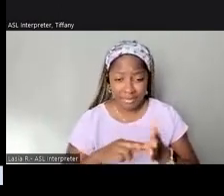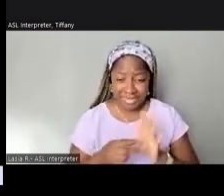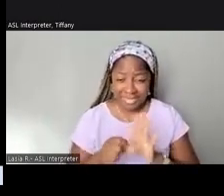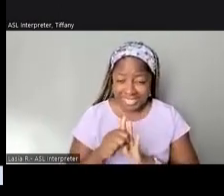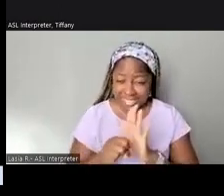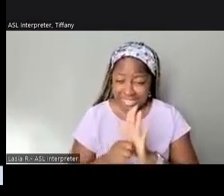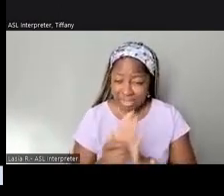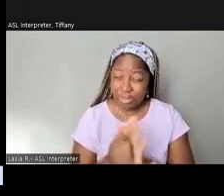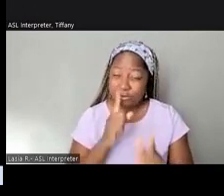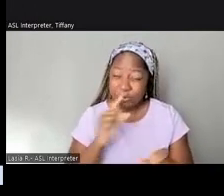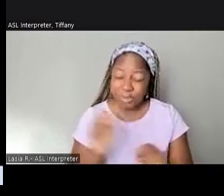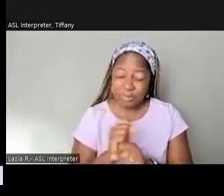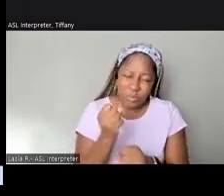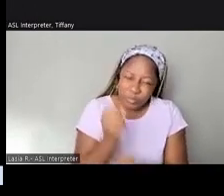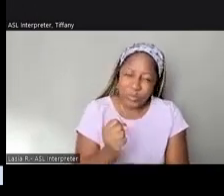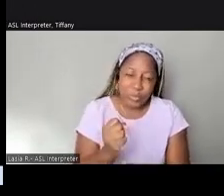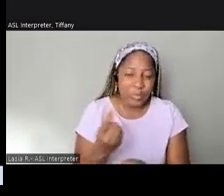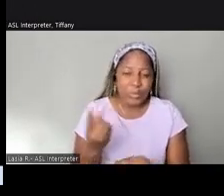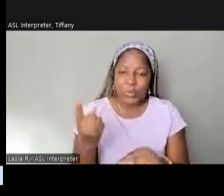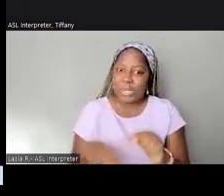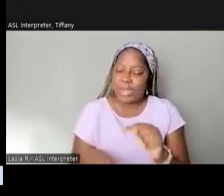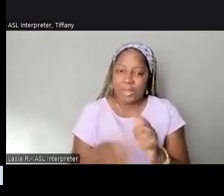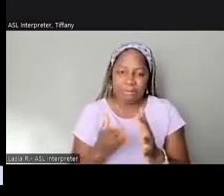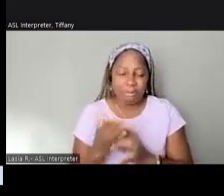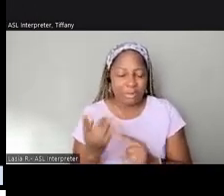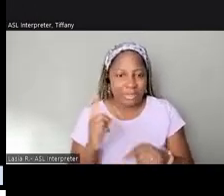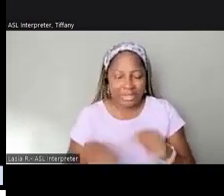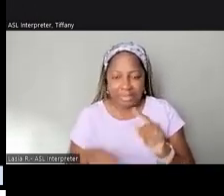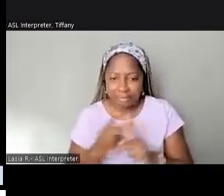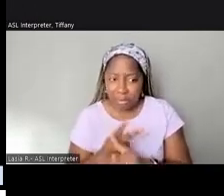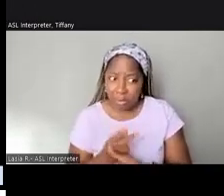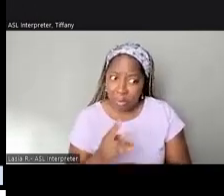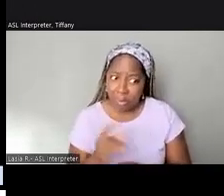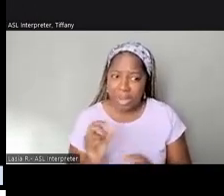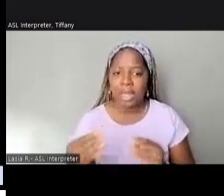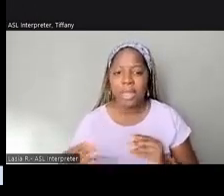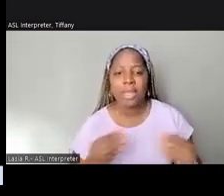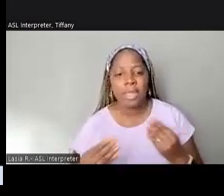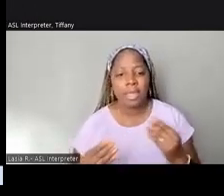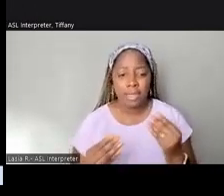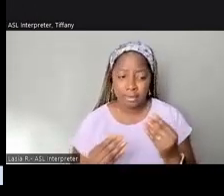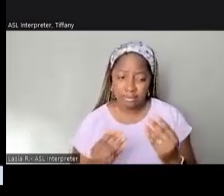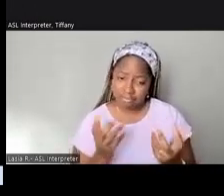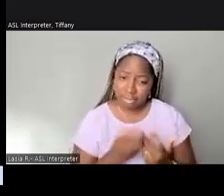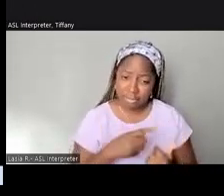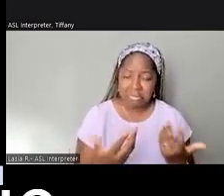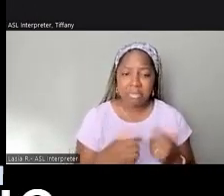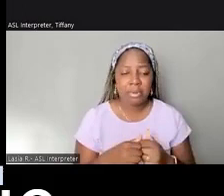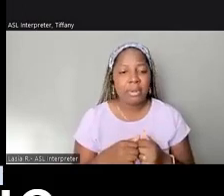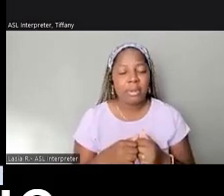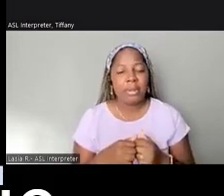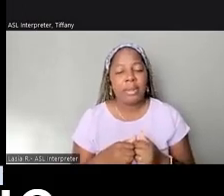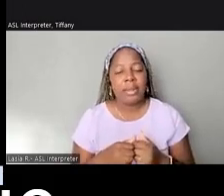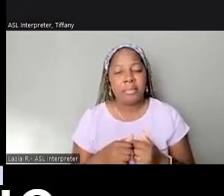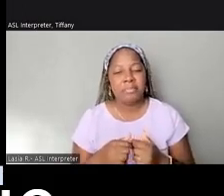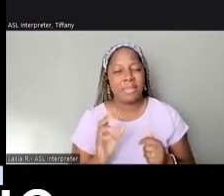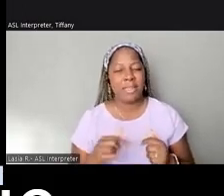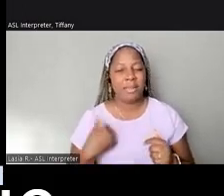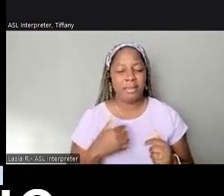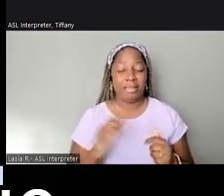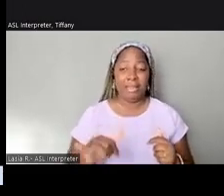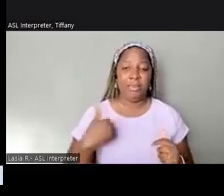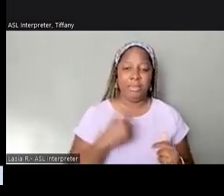around municipalities to do advocacy? We push a lot for funding dollars. And so for housing dollars for survivors. And so how can